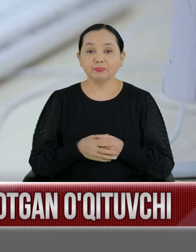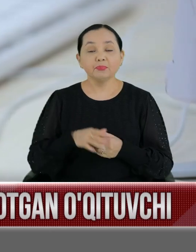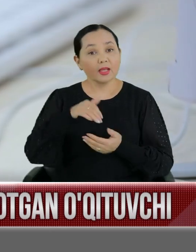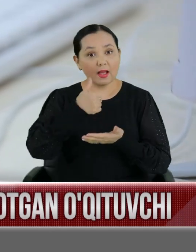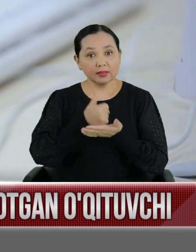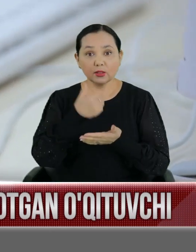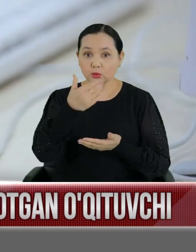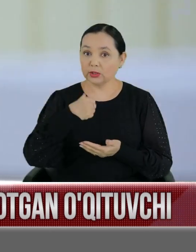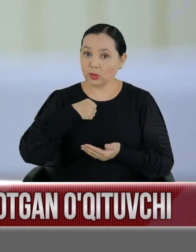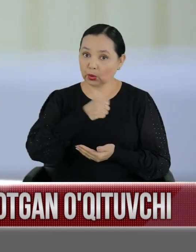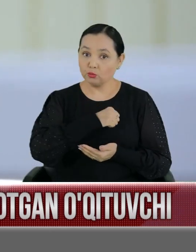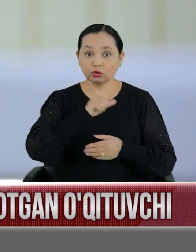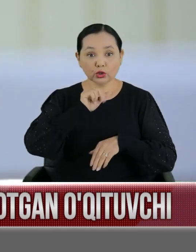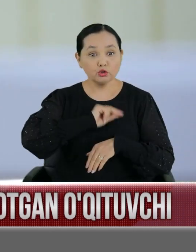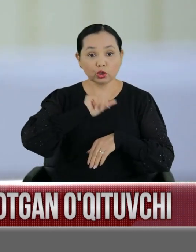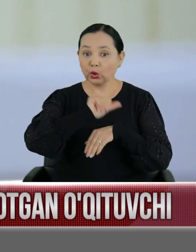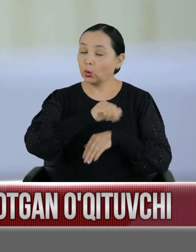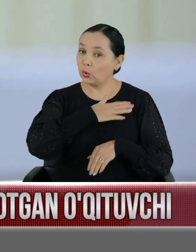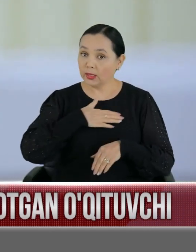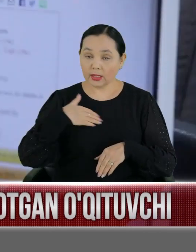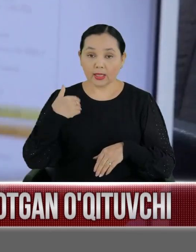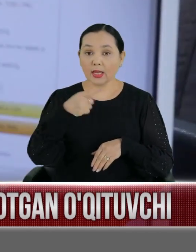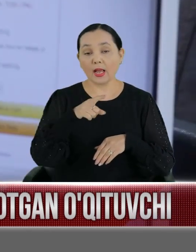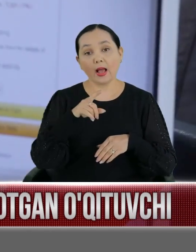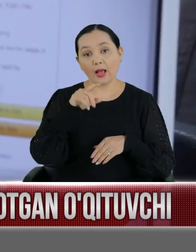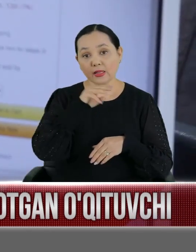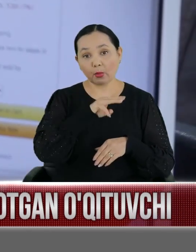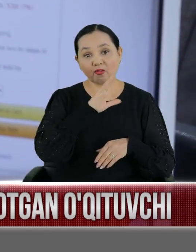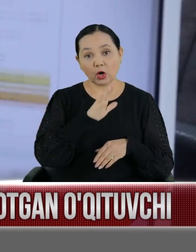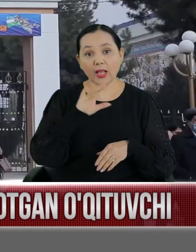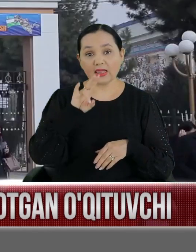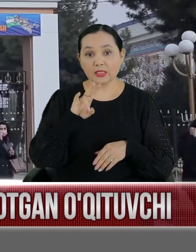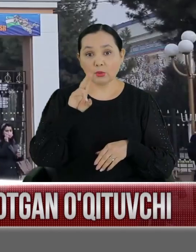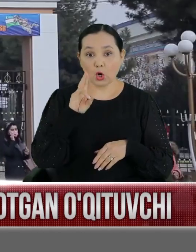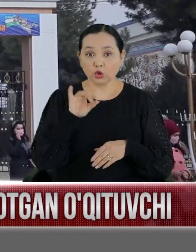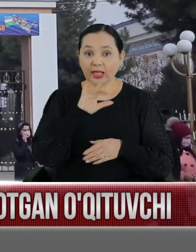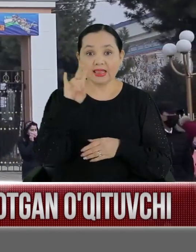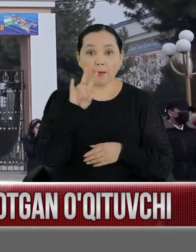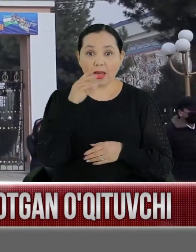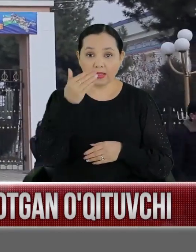Asosiysi u izlanishdan to'xtash niyatida emas. Temur Malik Vohidov, Nozimjon Hojiyev, Namangan.